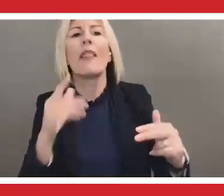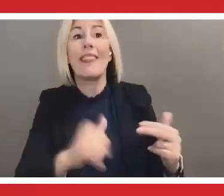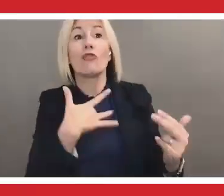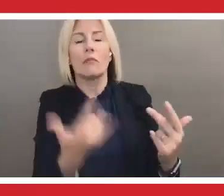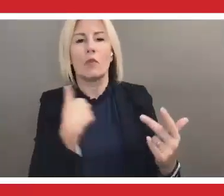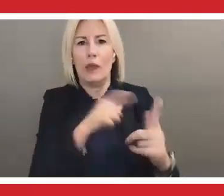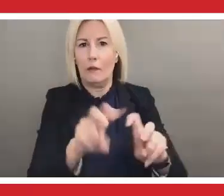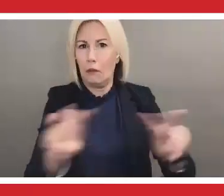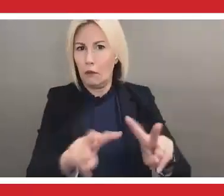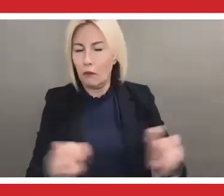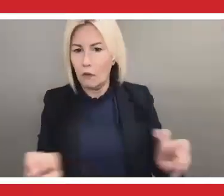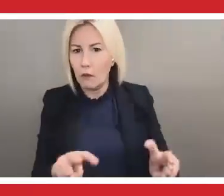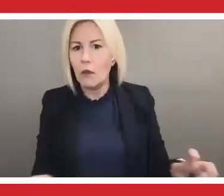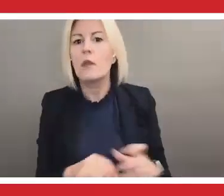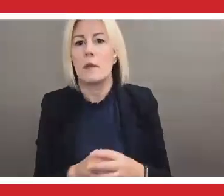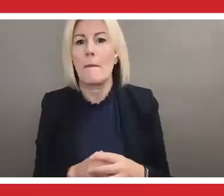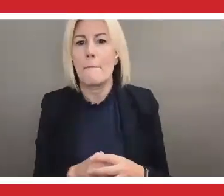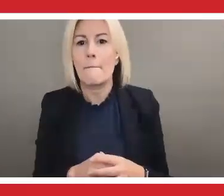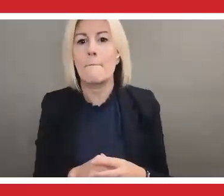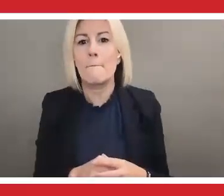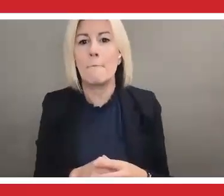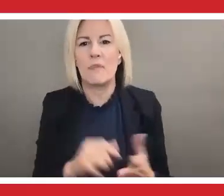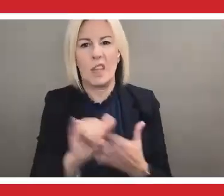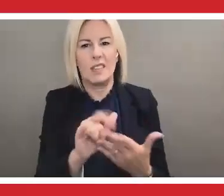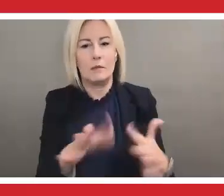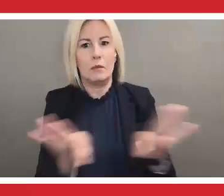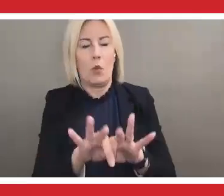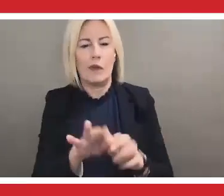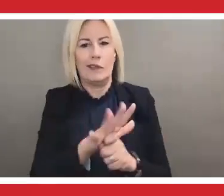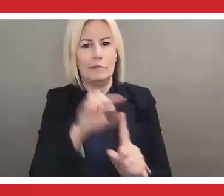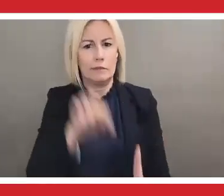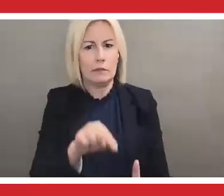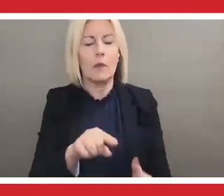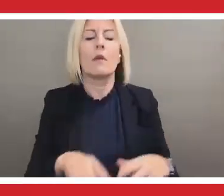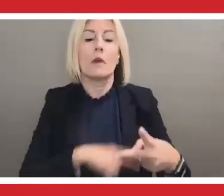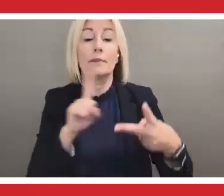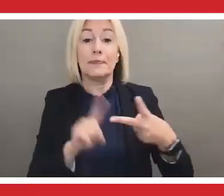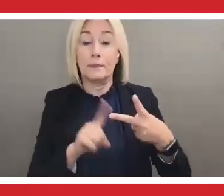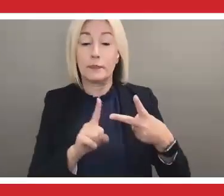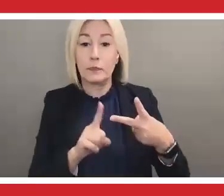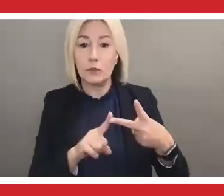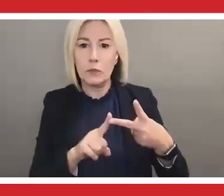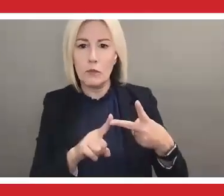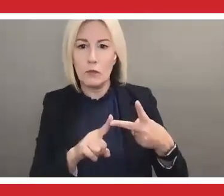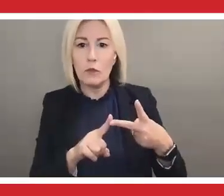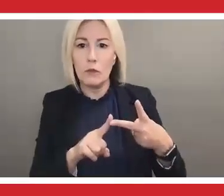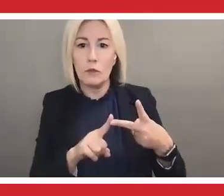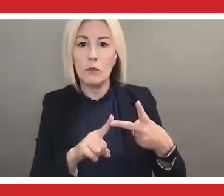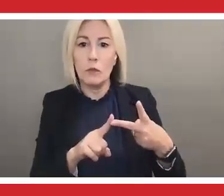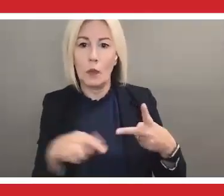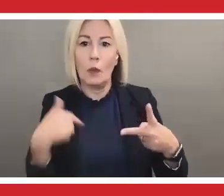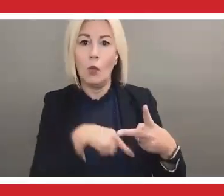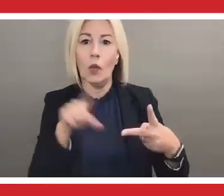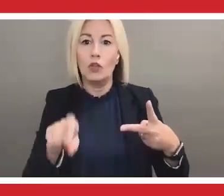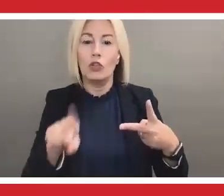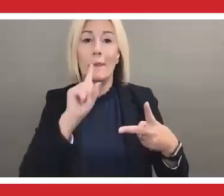there's an important area there. The second is that we should be looking at impacts